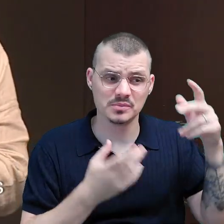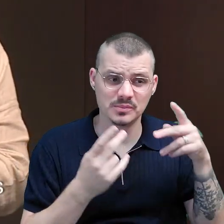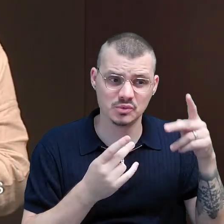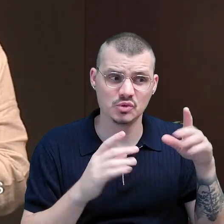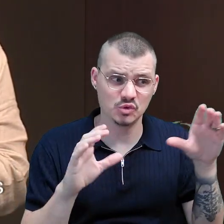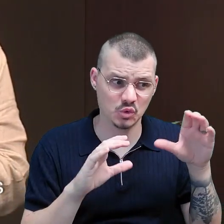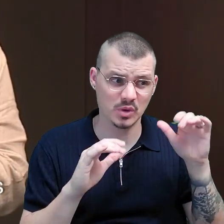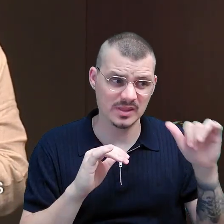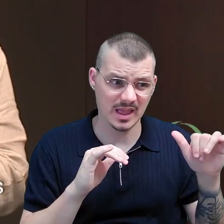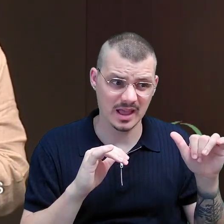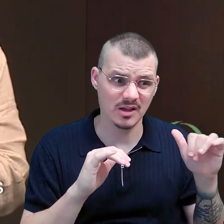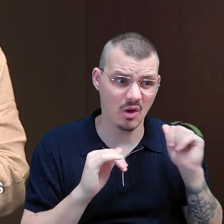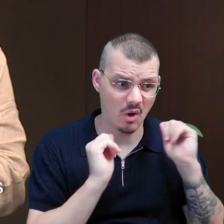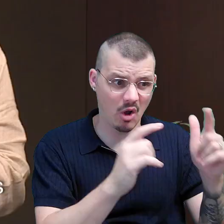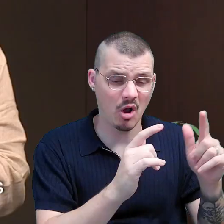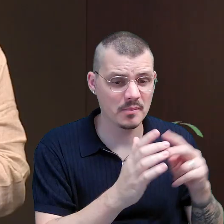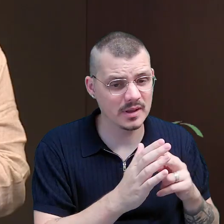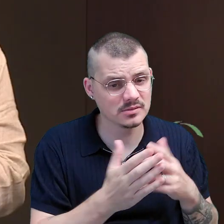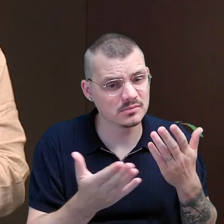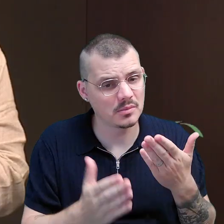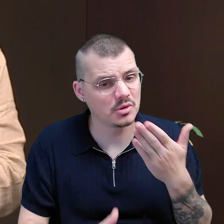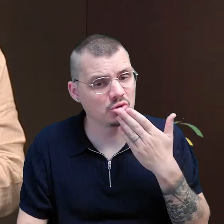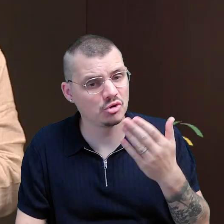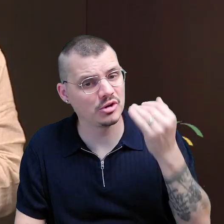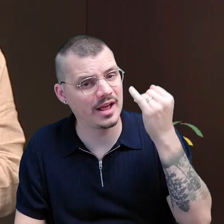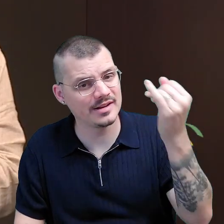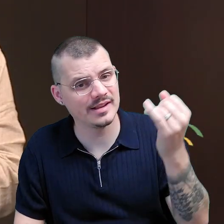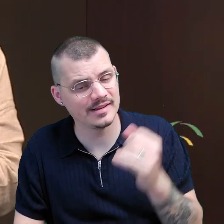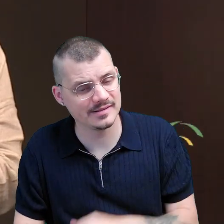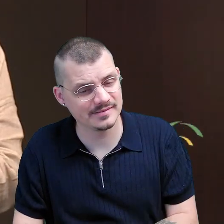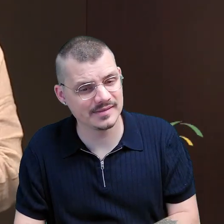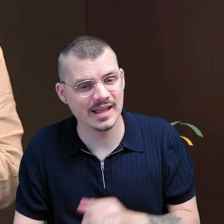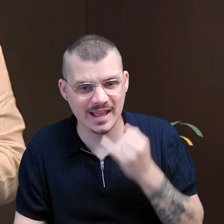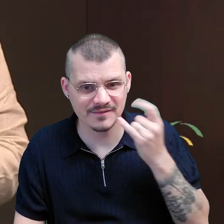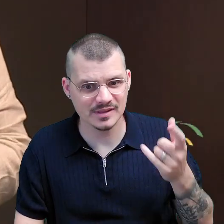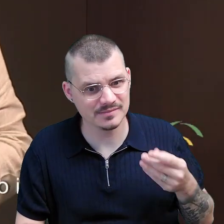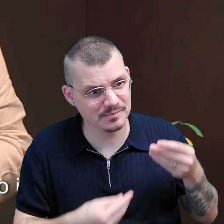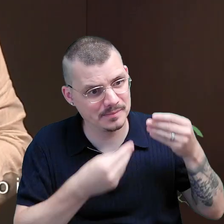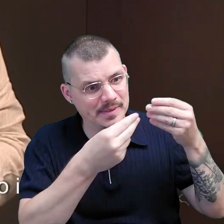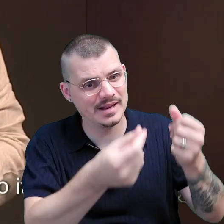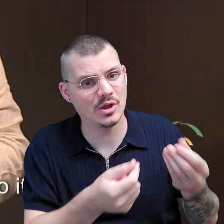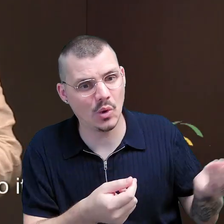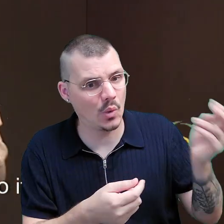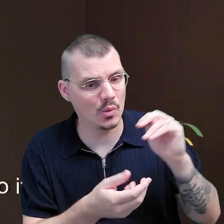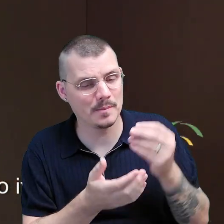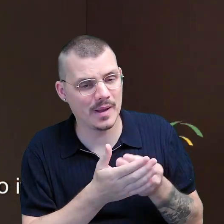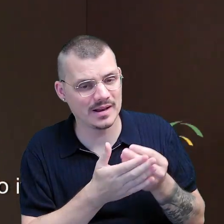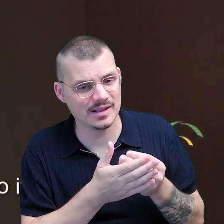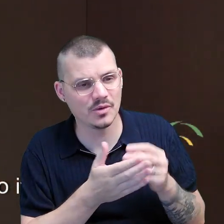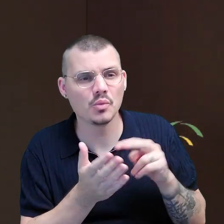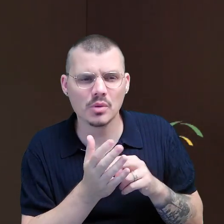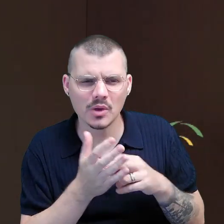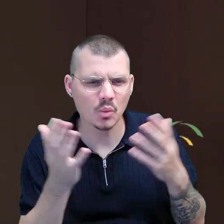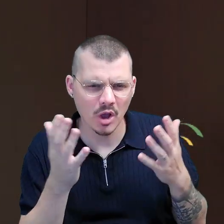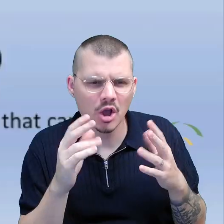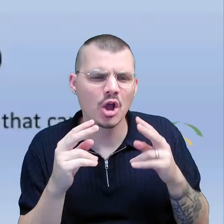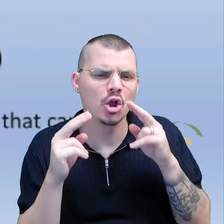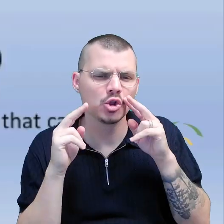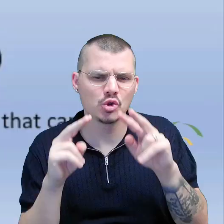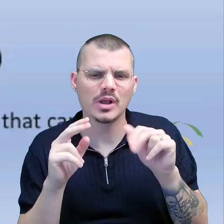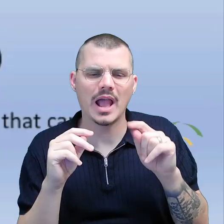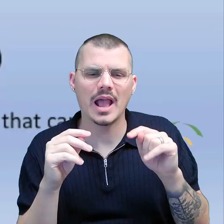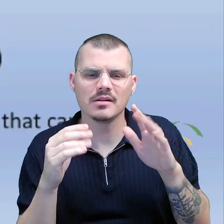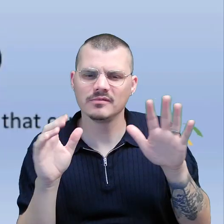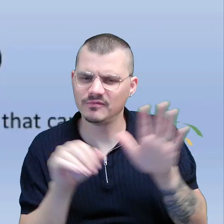rich people are lining up to do this, it's probably a good idea. If they're spending their own money to do it, which is